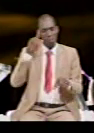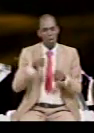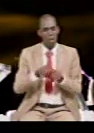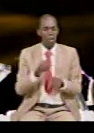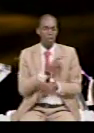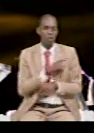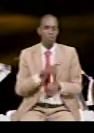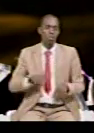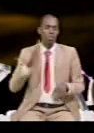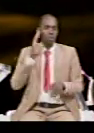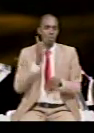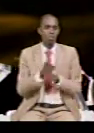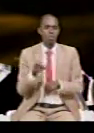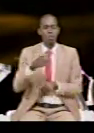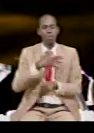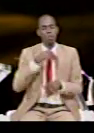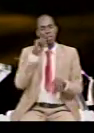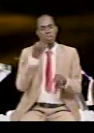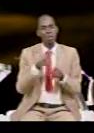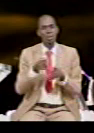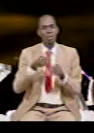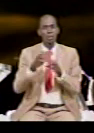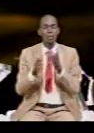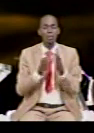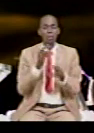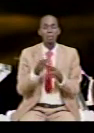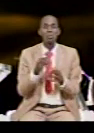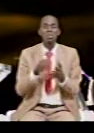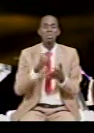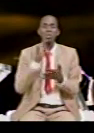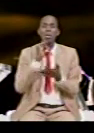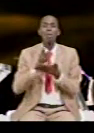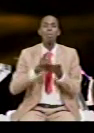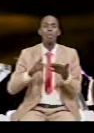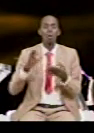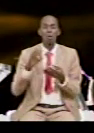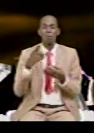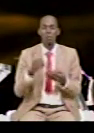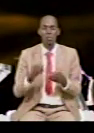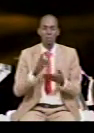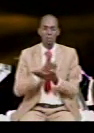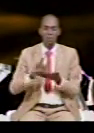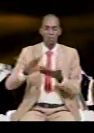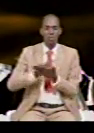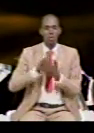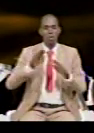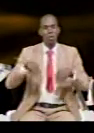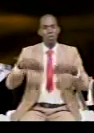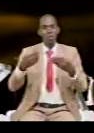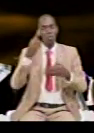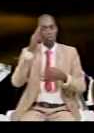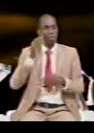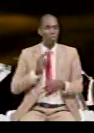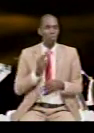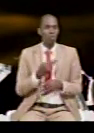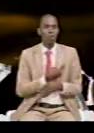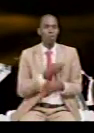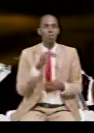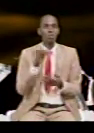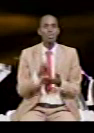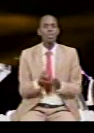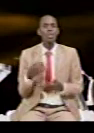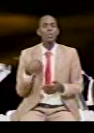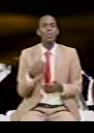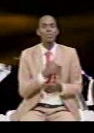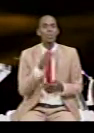my sister. Is part of divine provision for us so that we will be able to